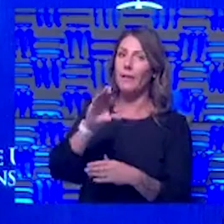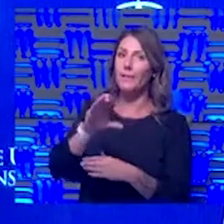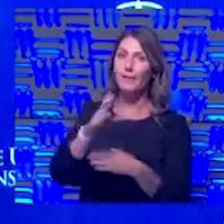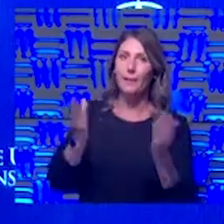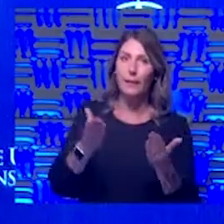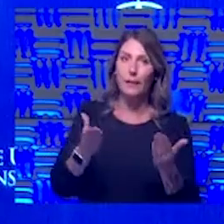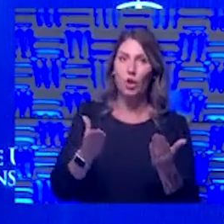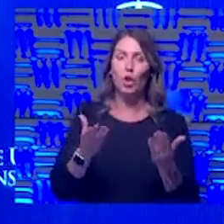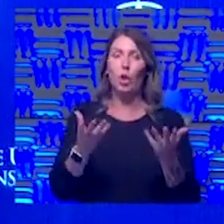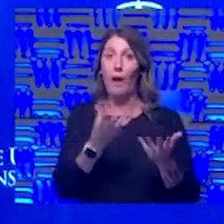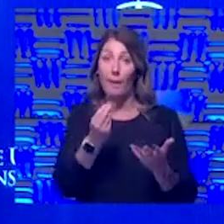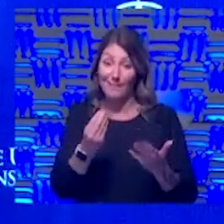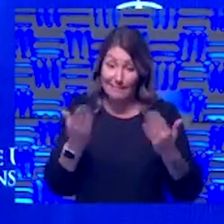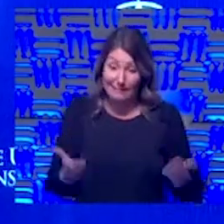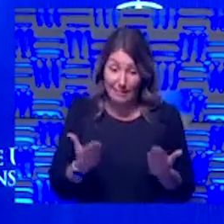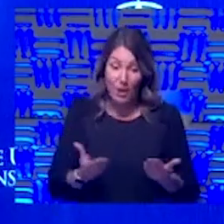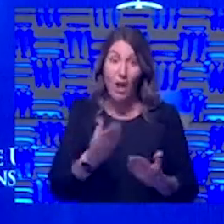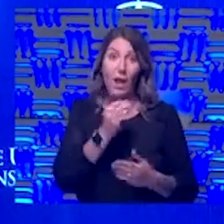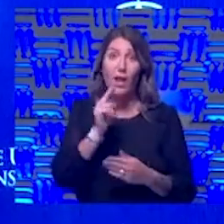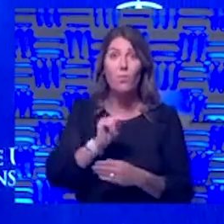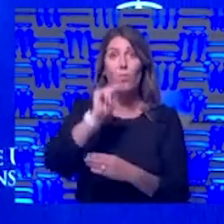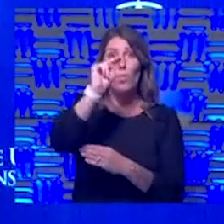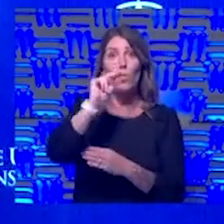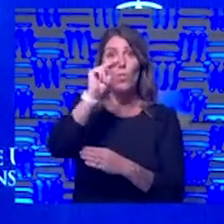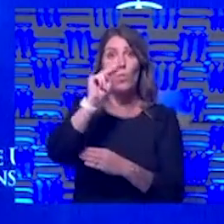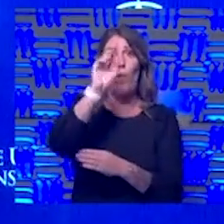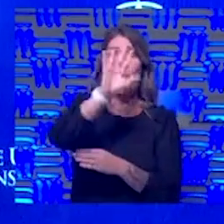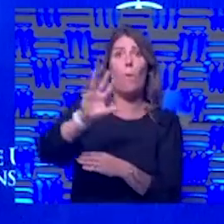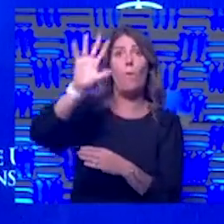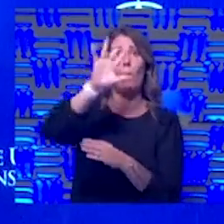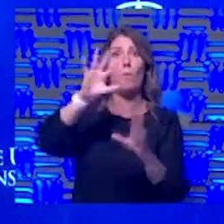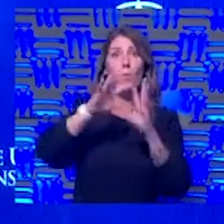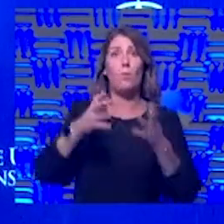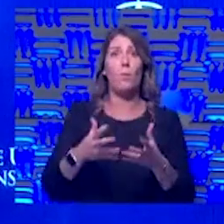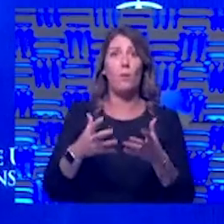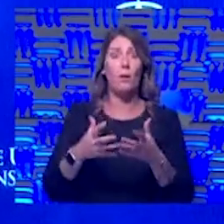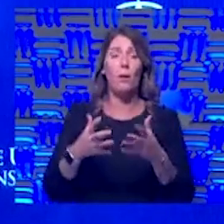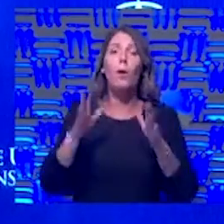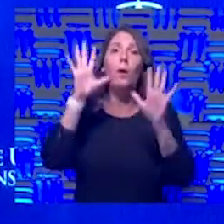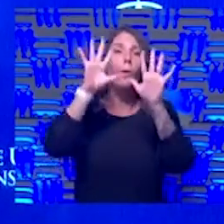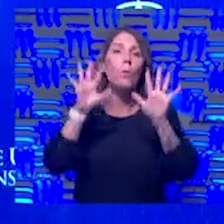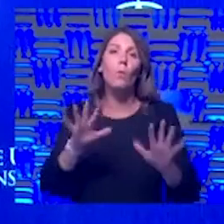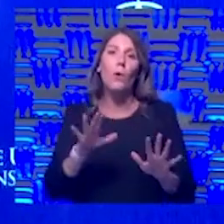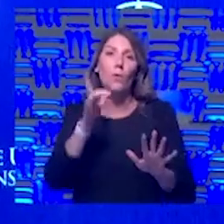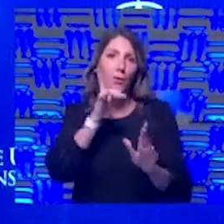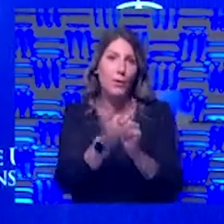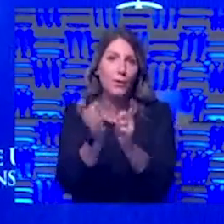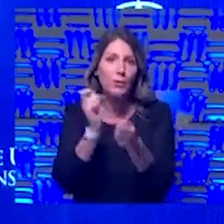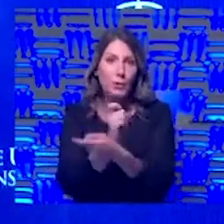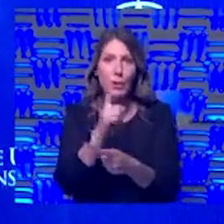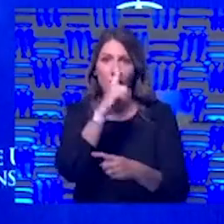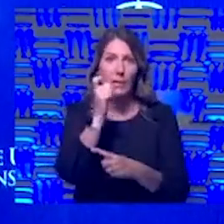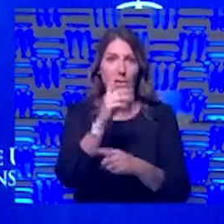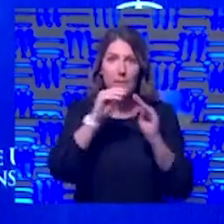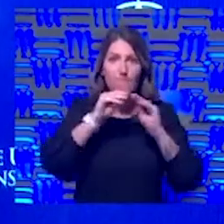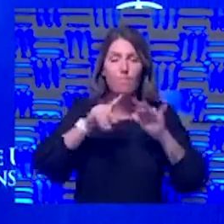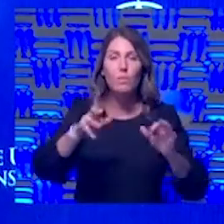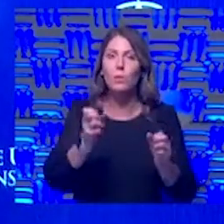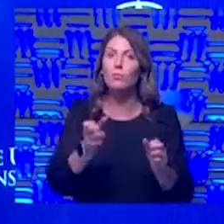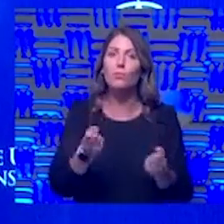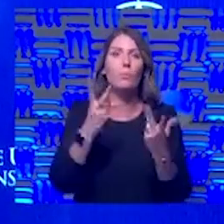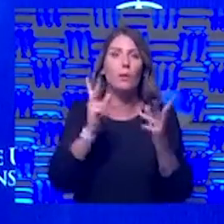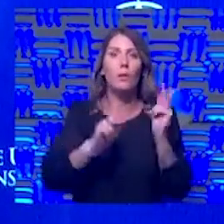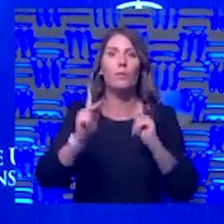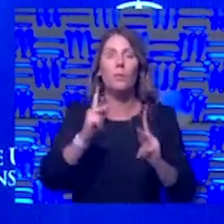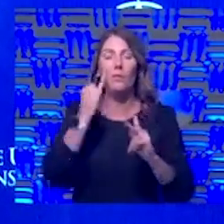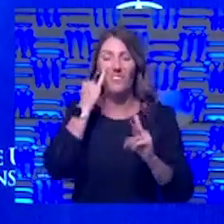And it's very prevalent throughout the Northern Hemisphere. So weather doesn't, it's not going to do this, because it's spread into too many people. And even if weather changed